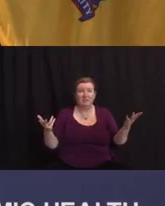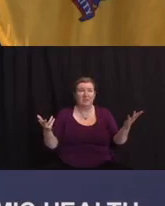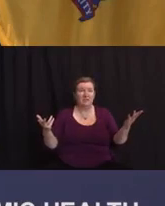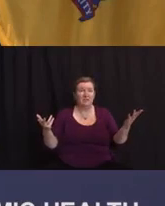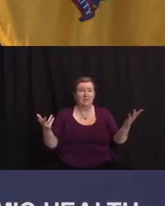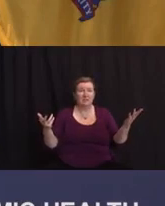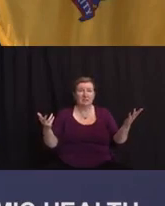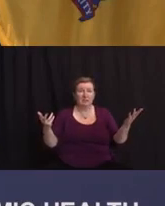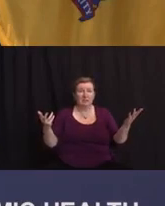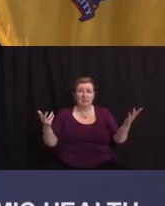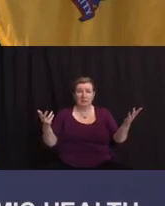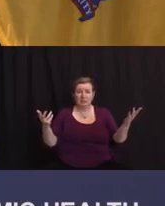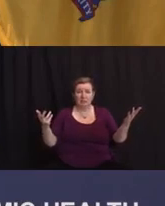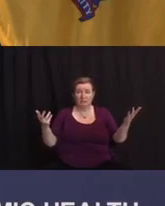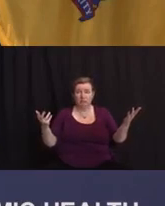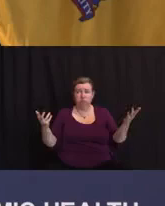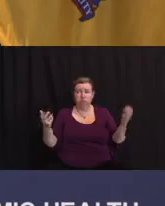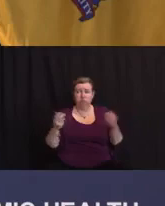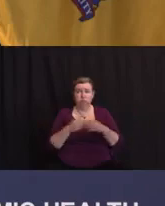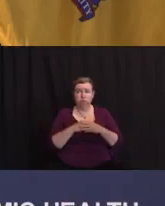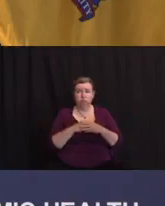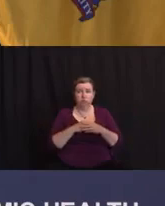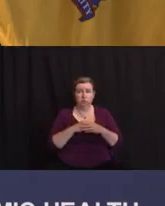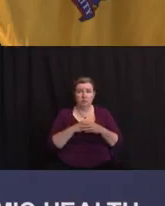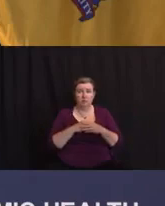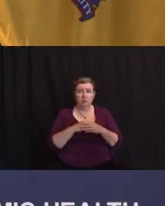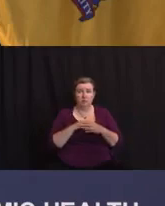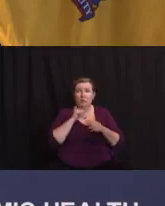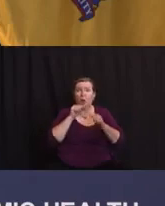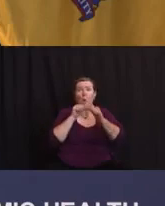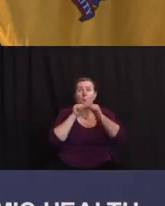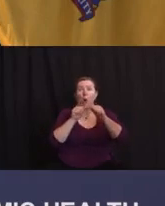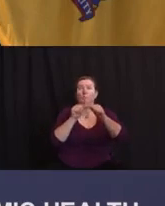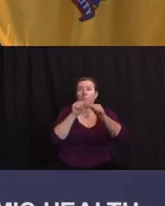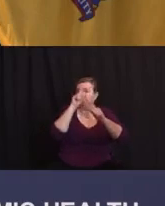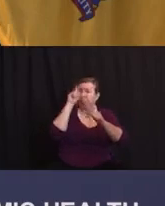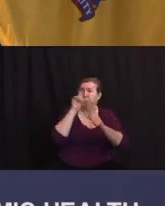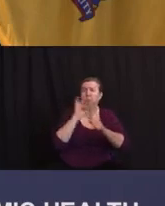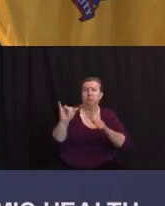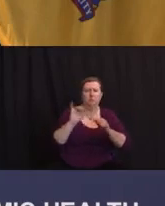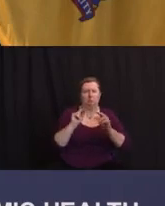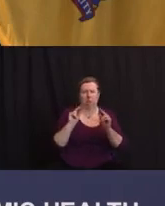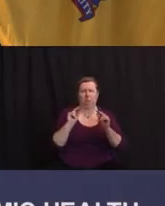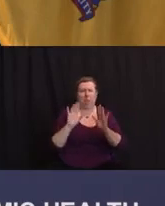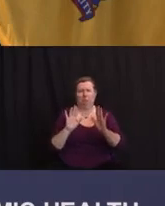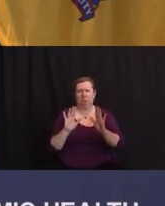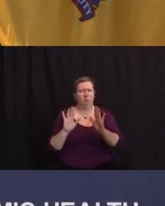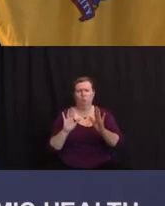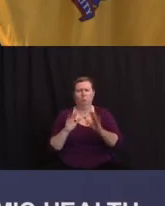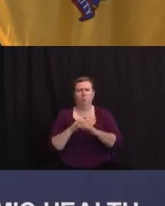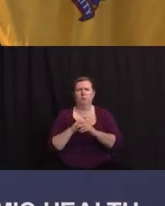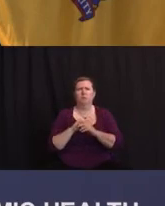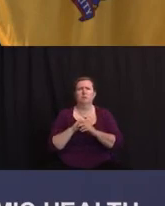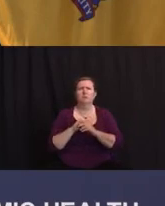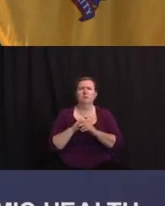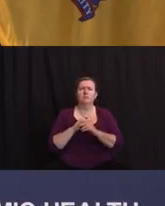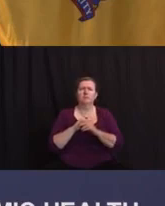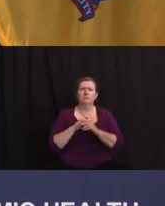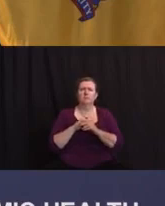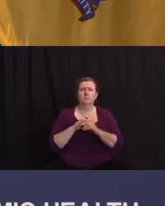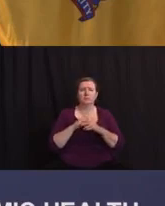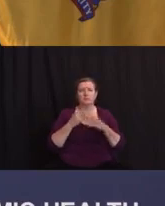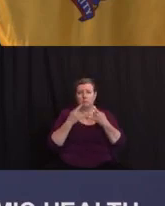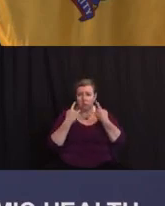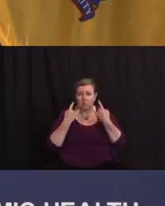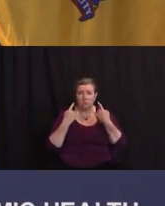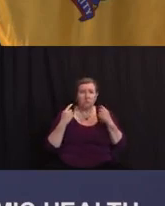is not like we've said a lot of things, this is not a permanent condition that we're in. So that's just a couple of quick thoughts. I